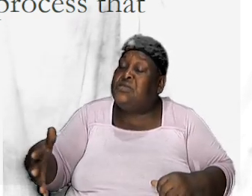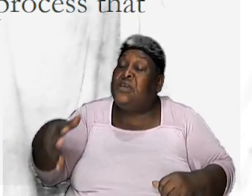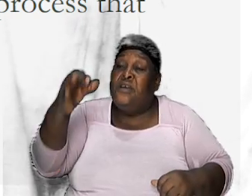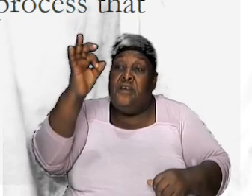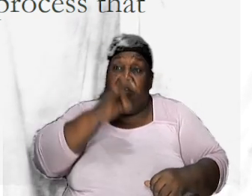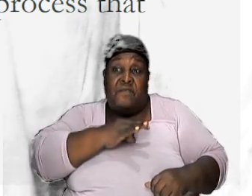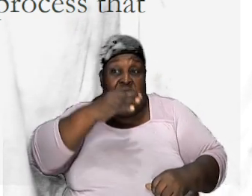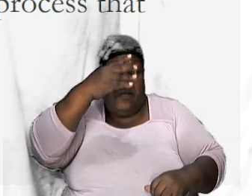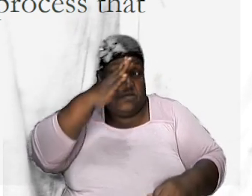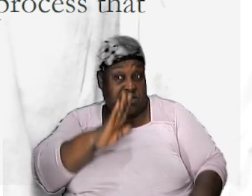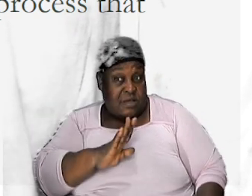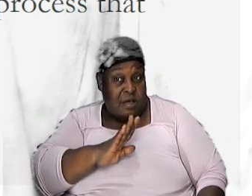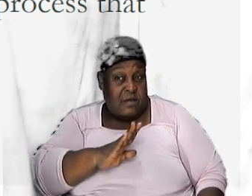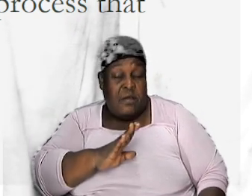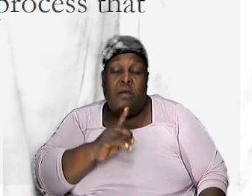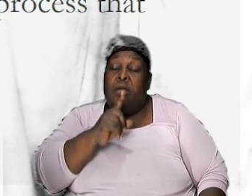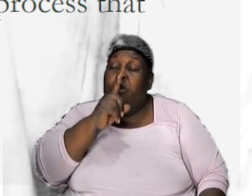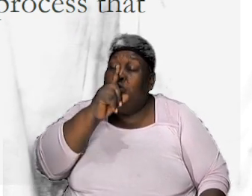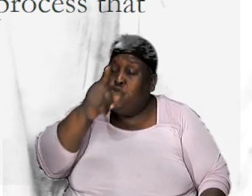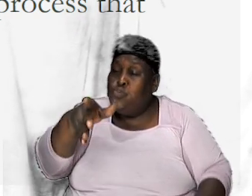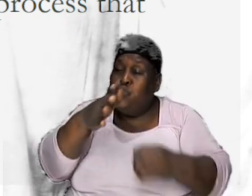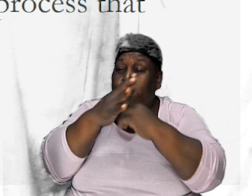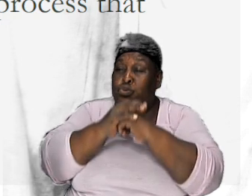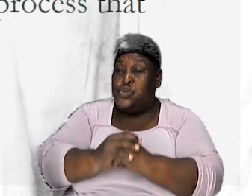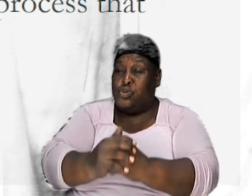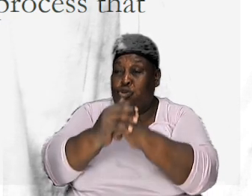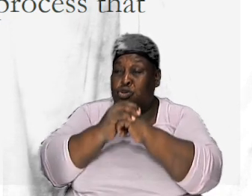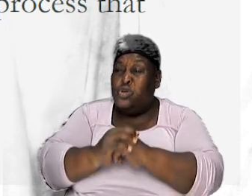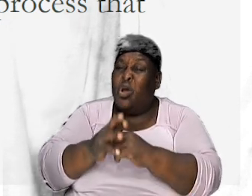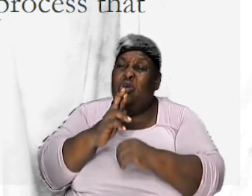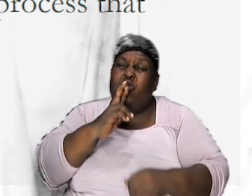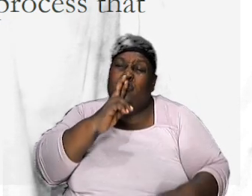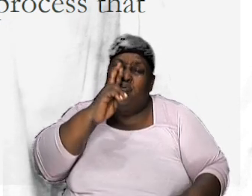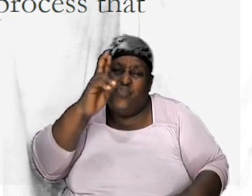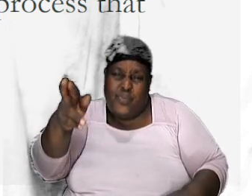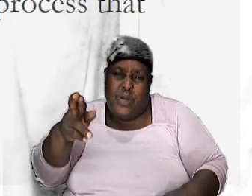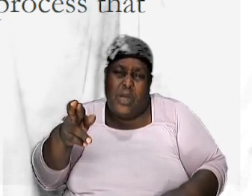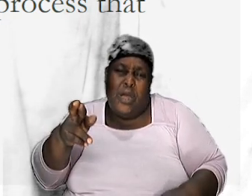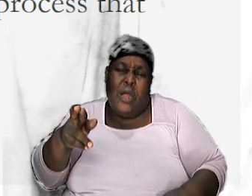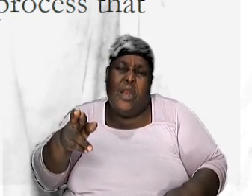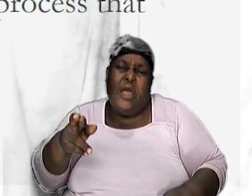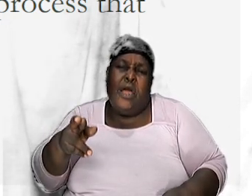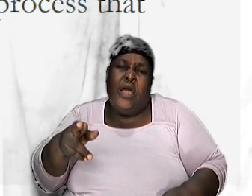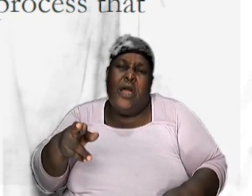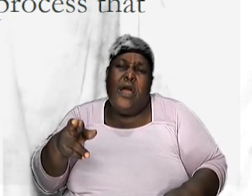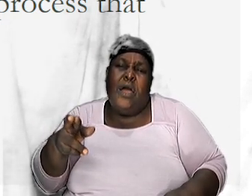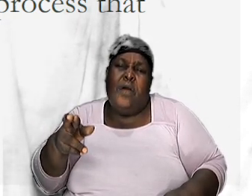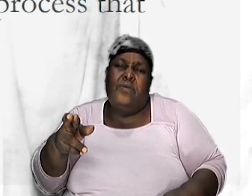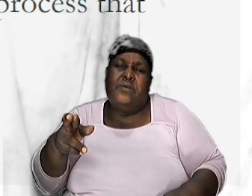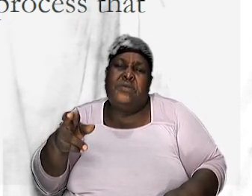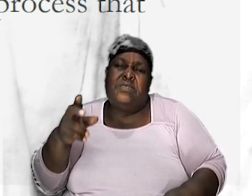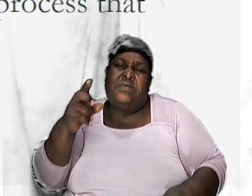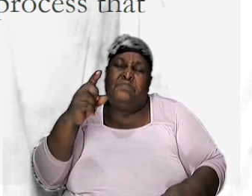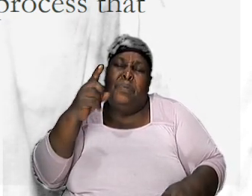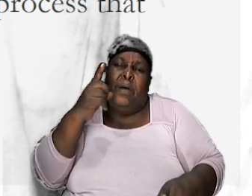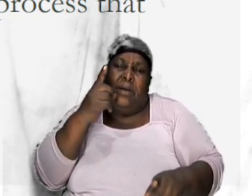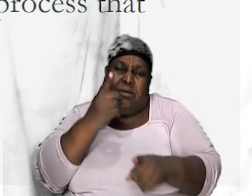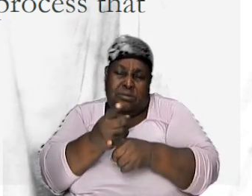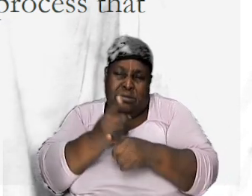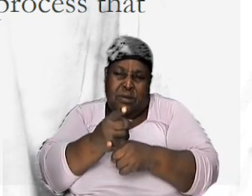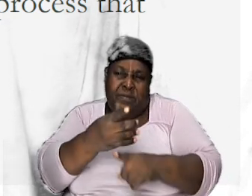gods. But true worship is really a response of the heart to